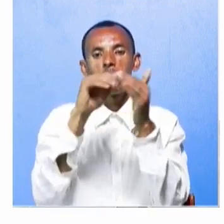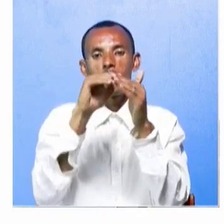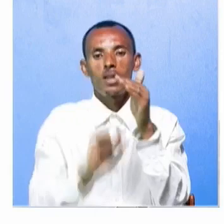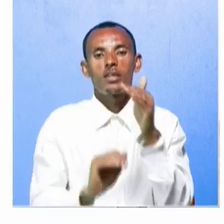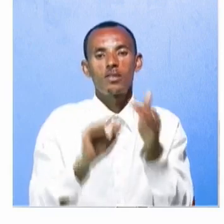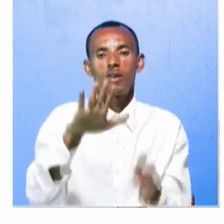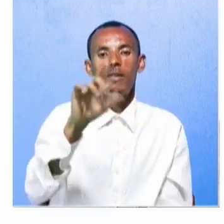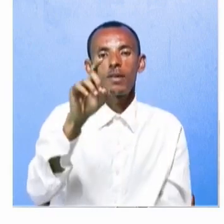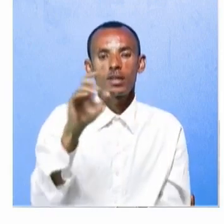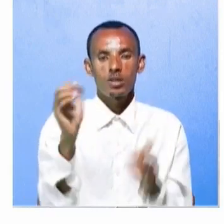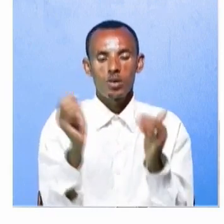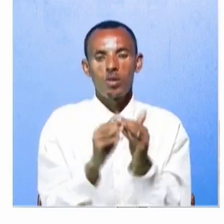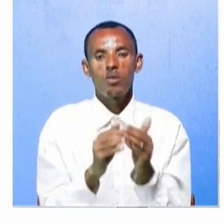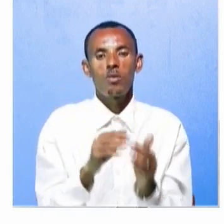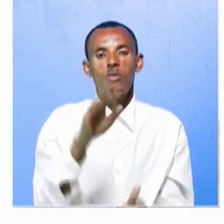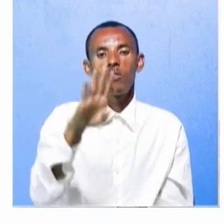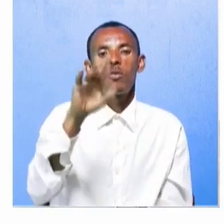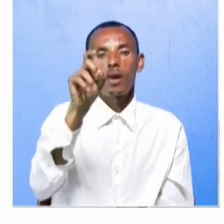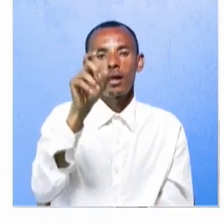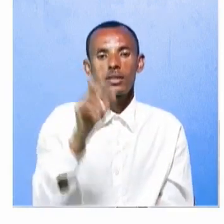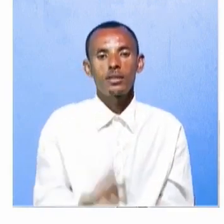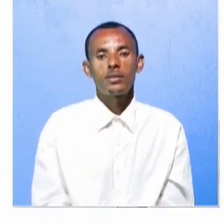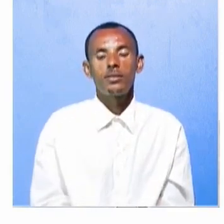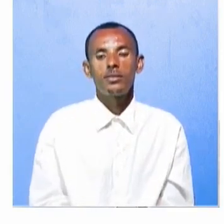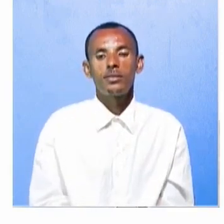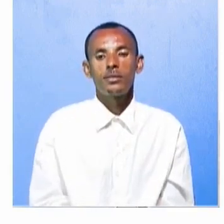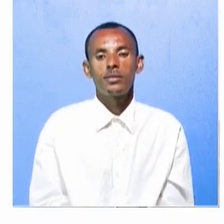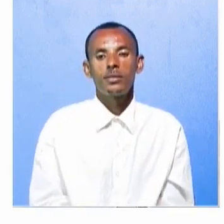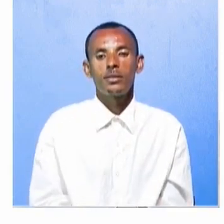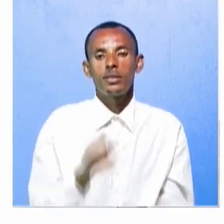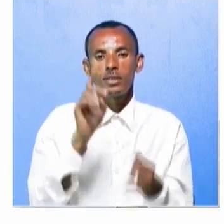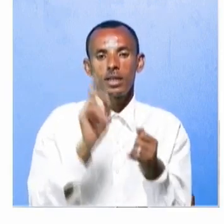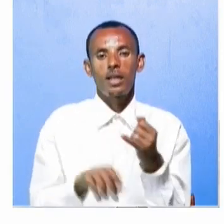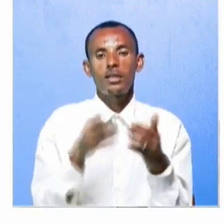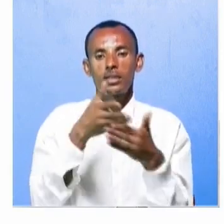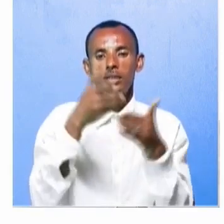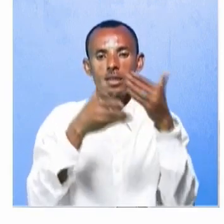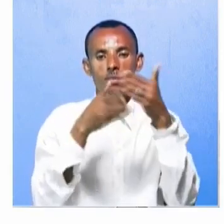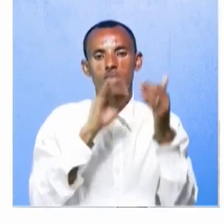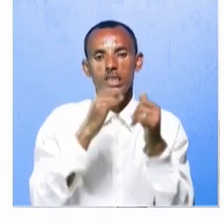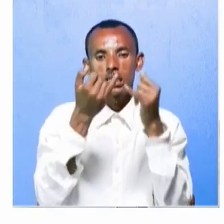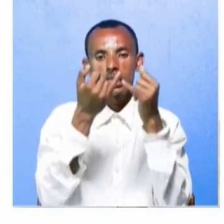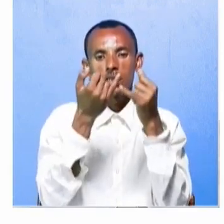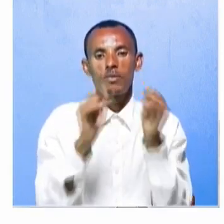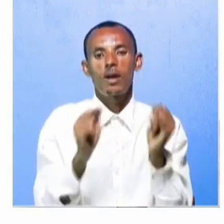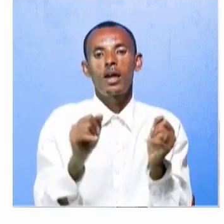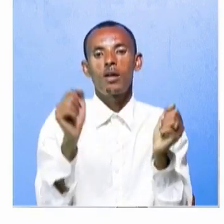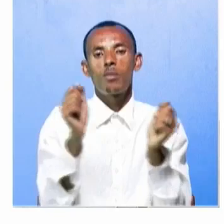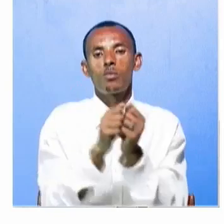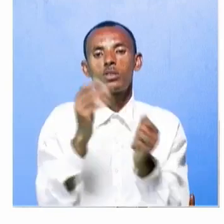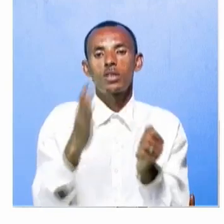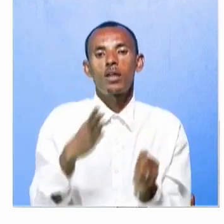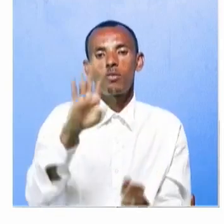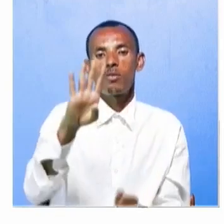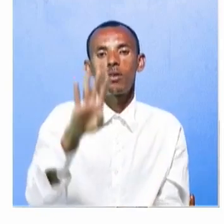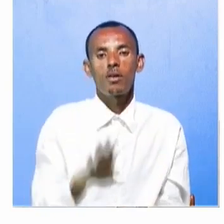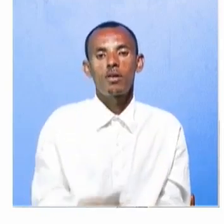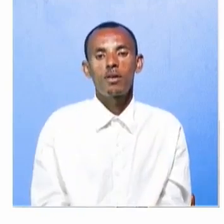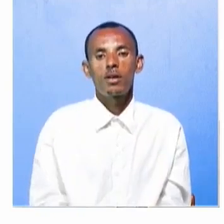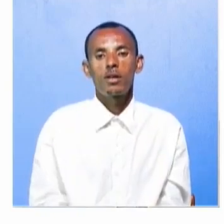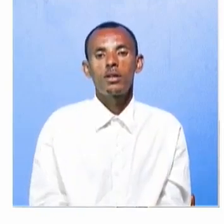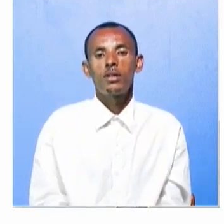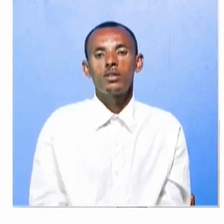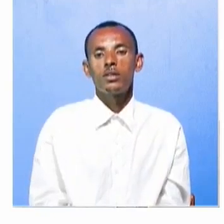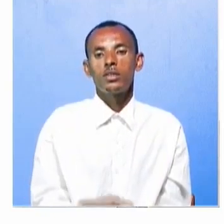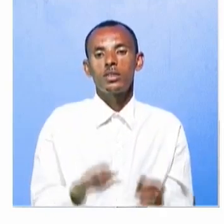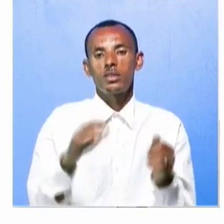means 4x, okay? The last step is dividing both sides by 4. Then